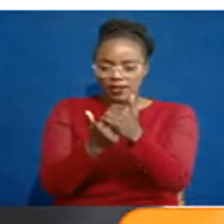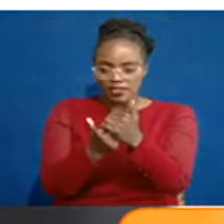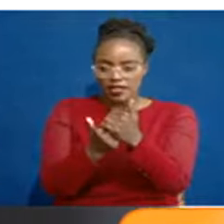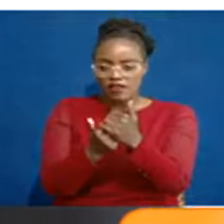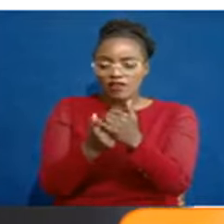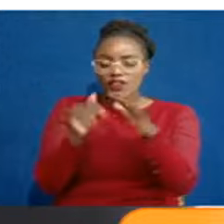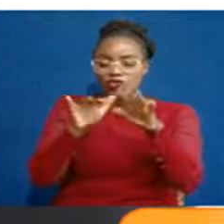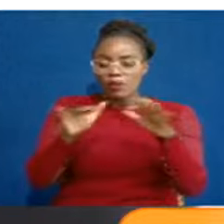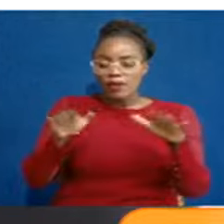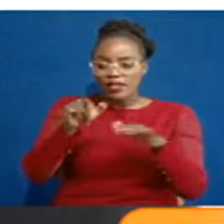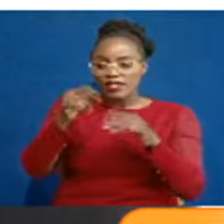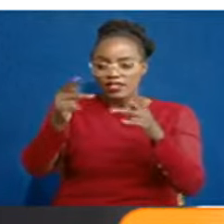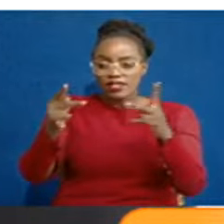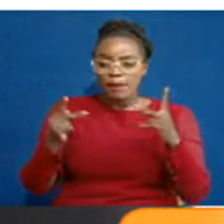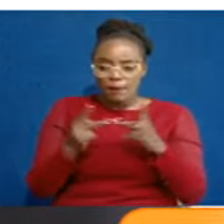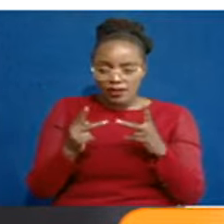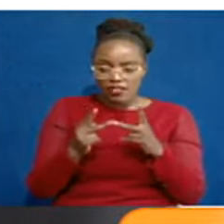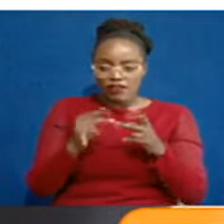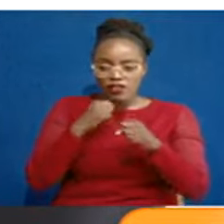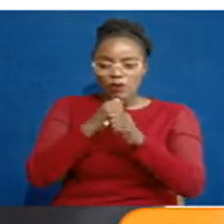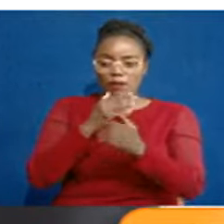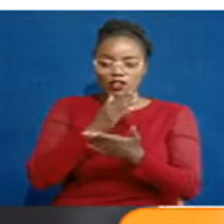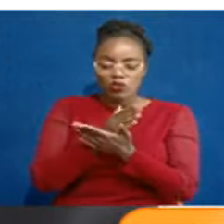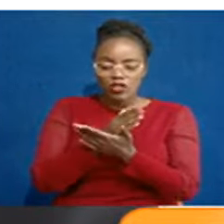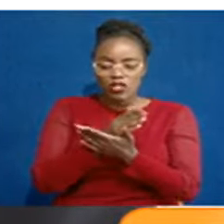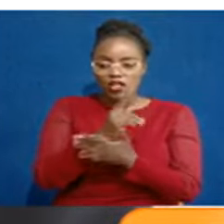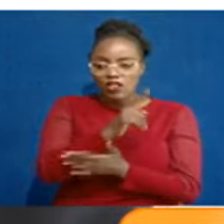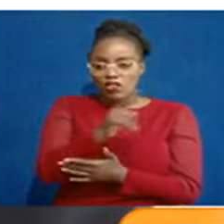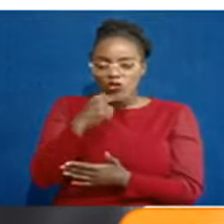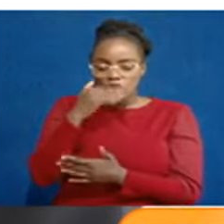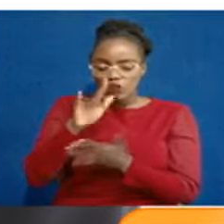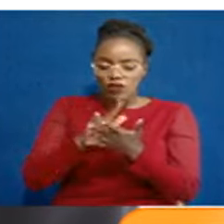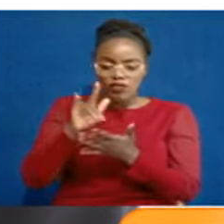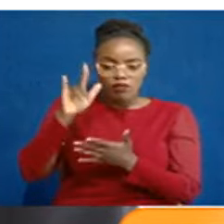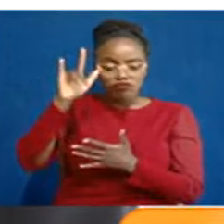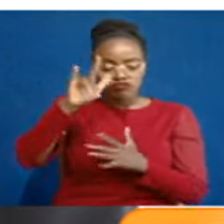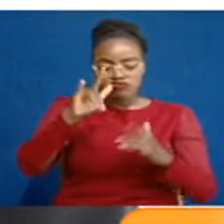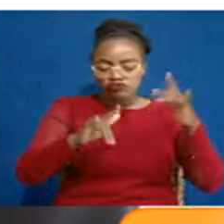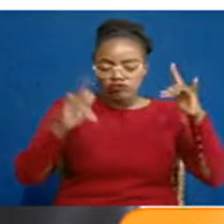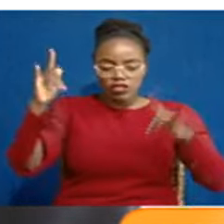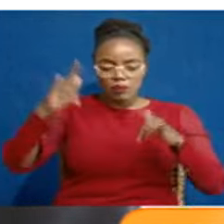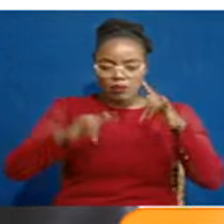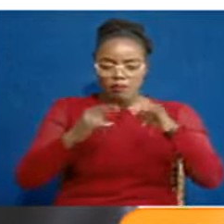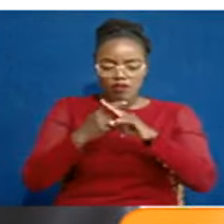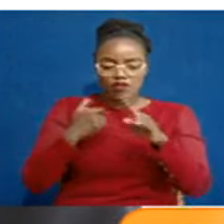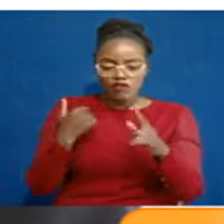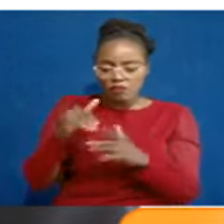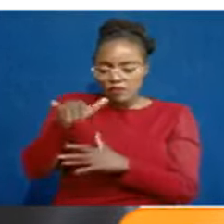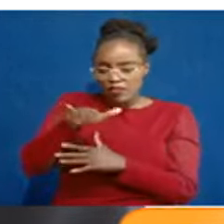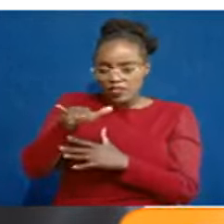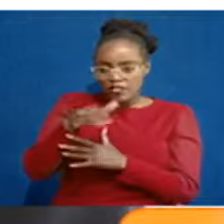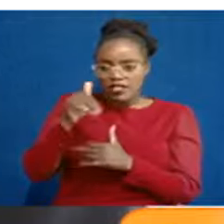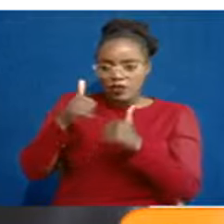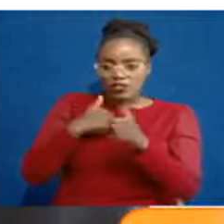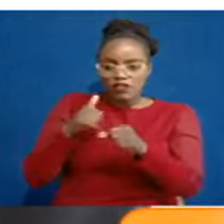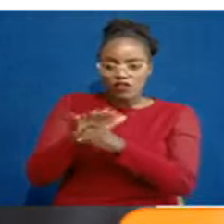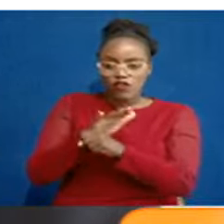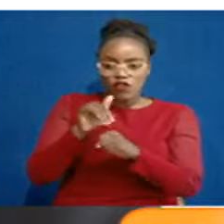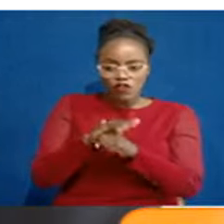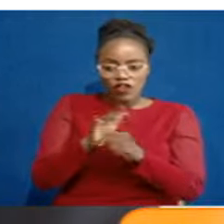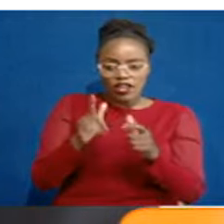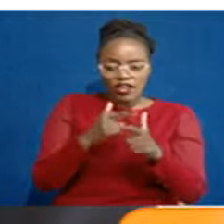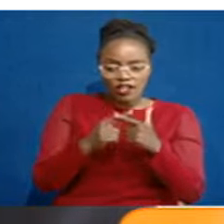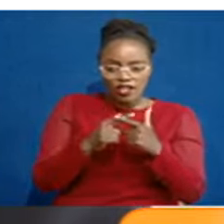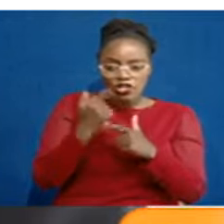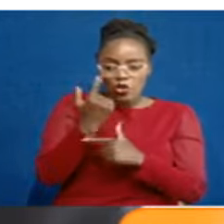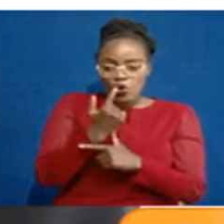to market this destination to ensure that those flights that come from their routes are all full, and they are not